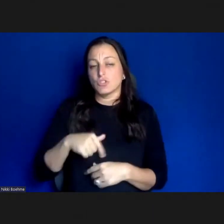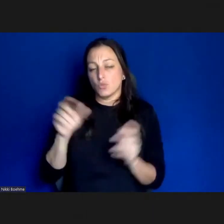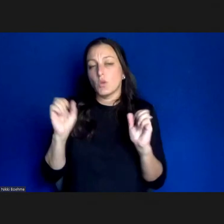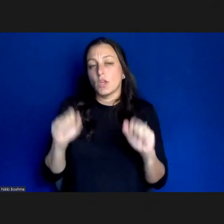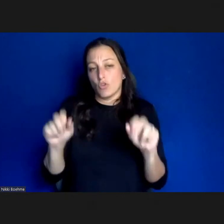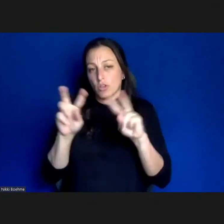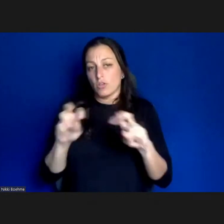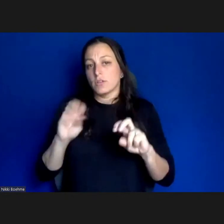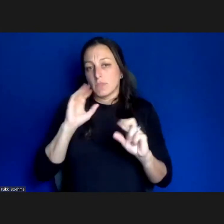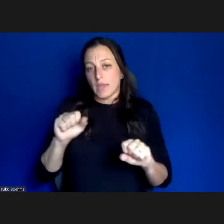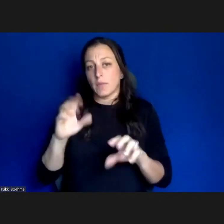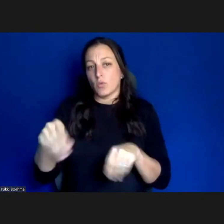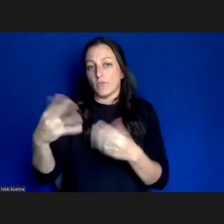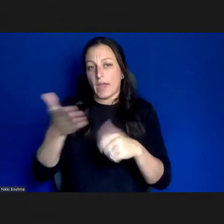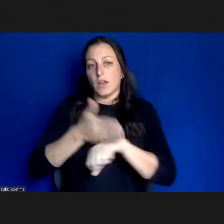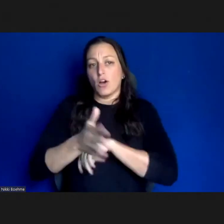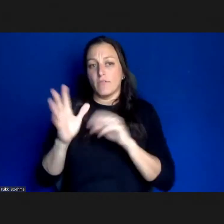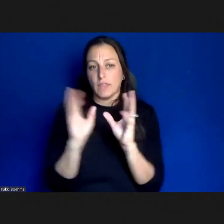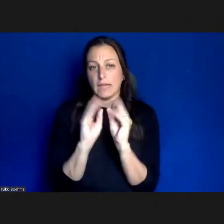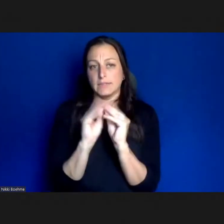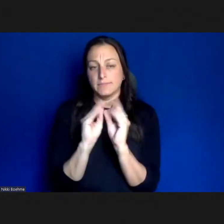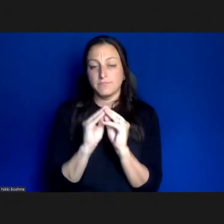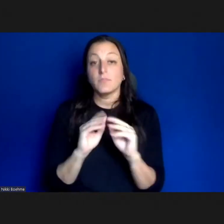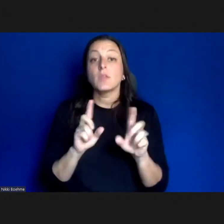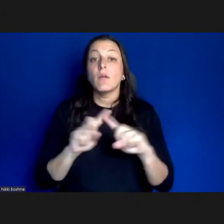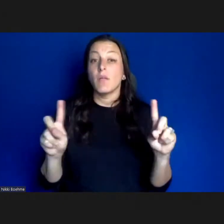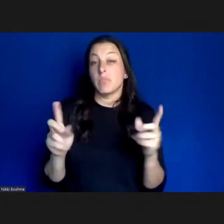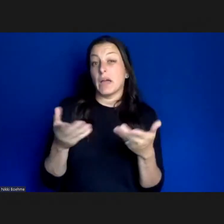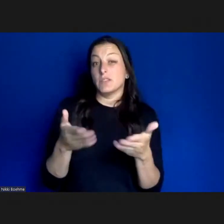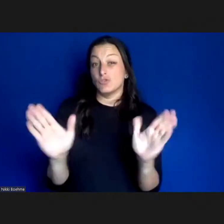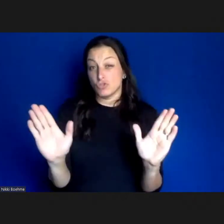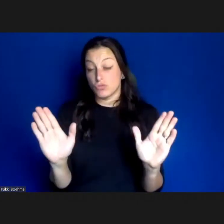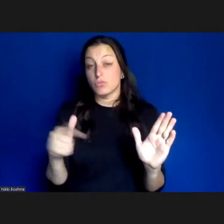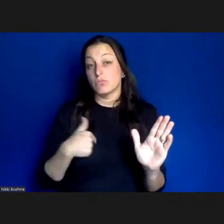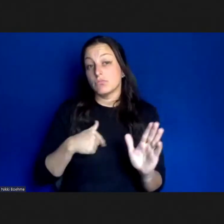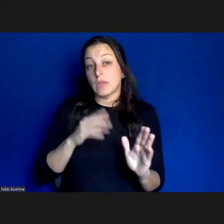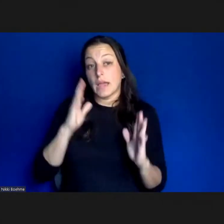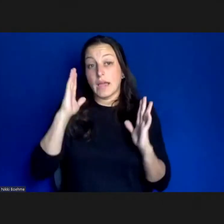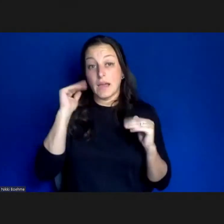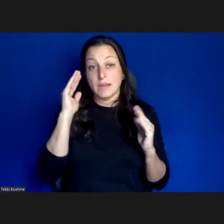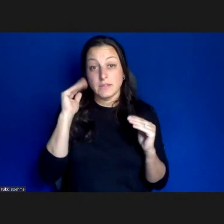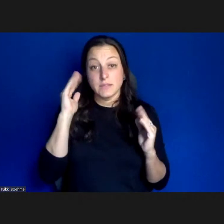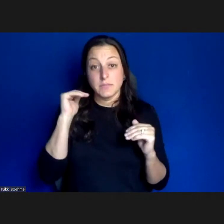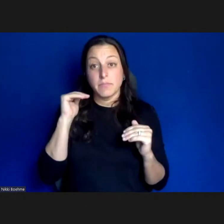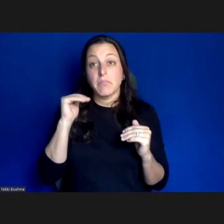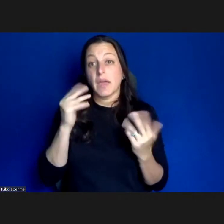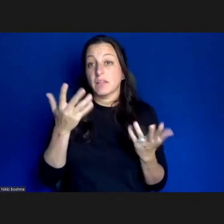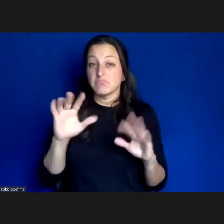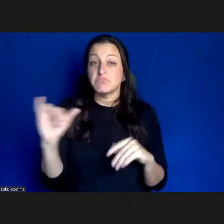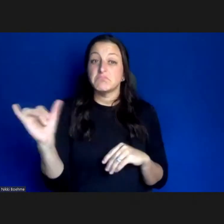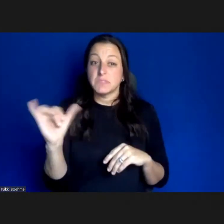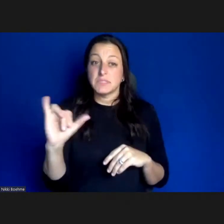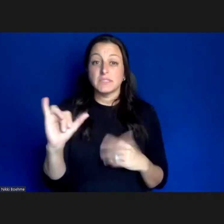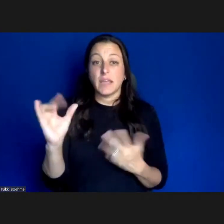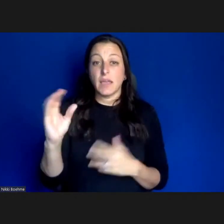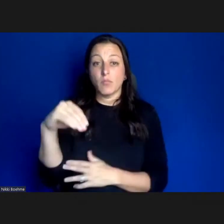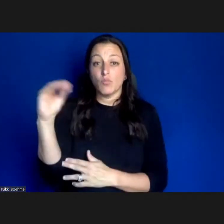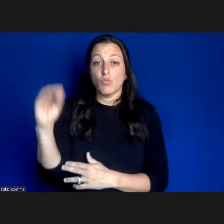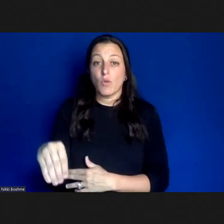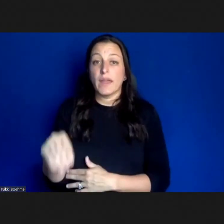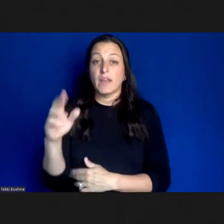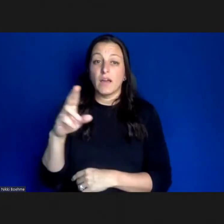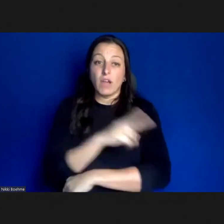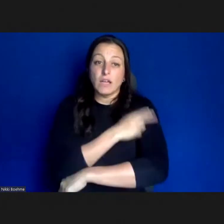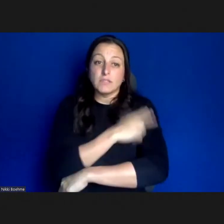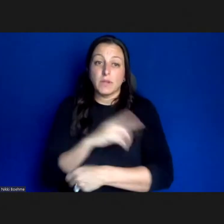and provide to you offline. But in general, I would expect that similar rate of hospitalizations